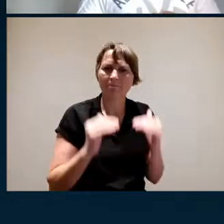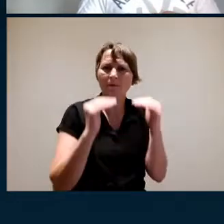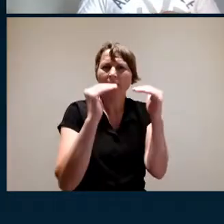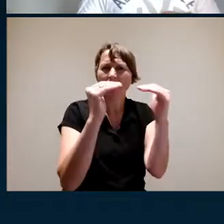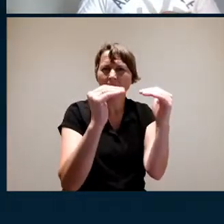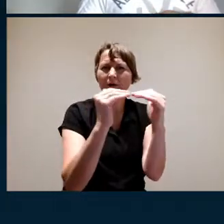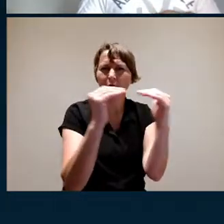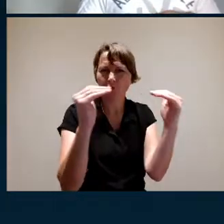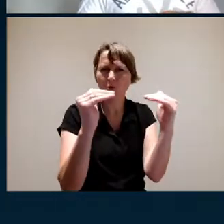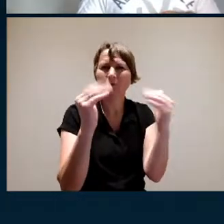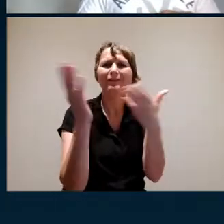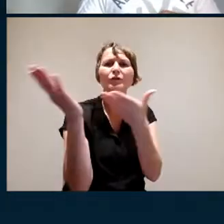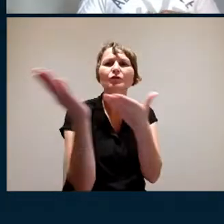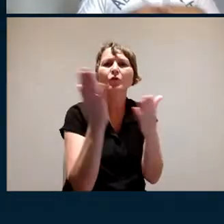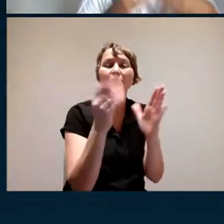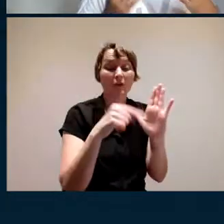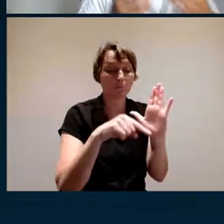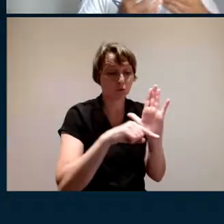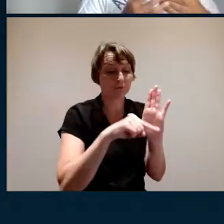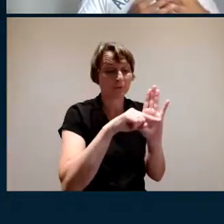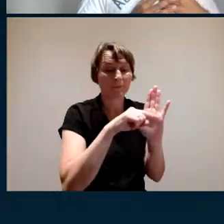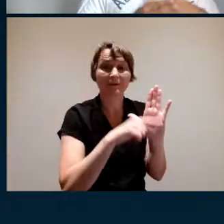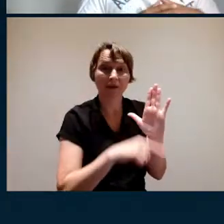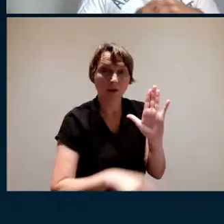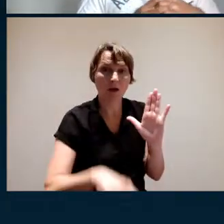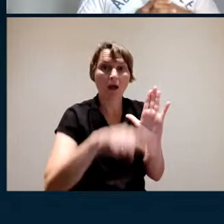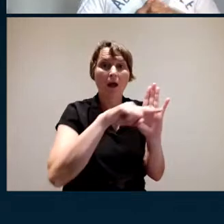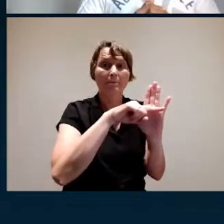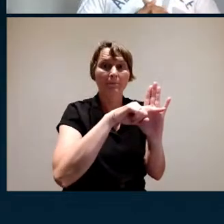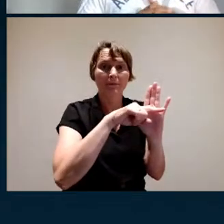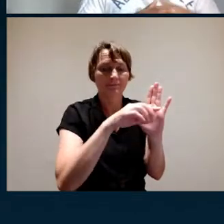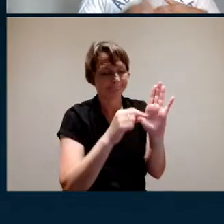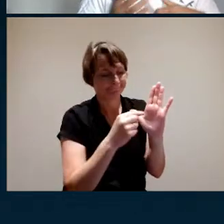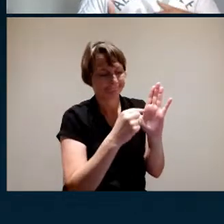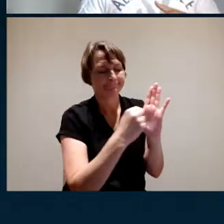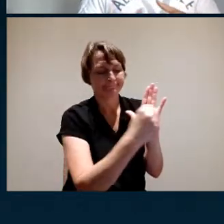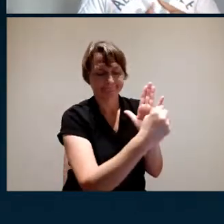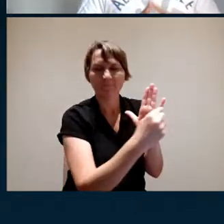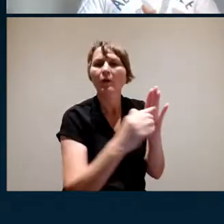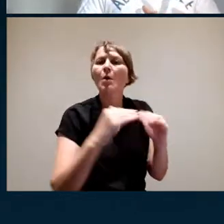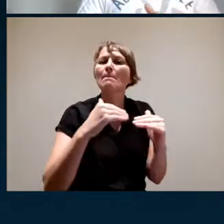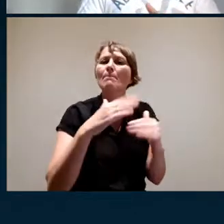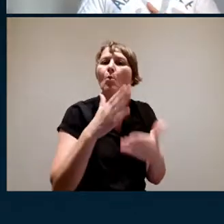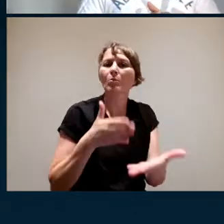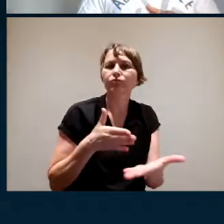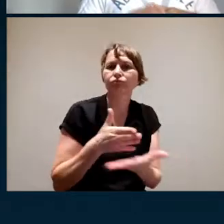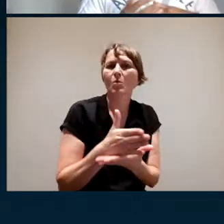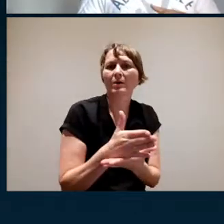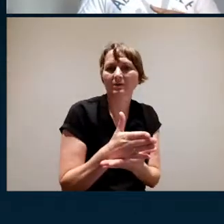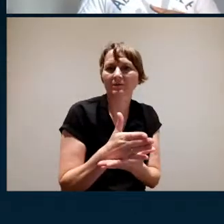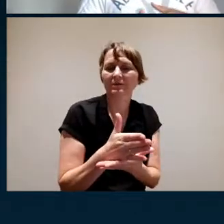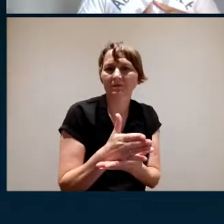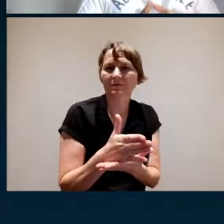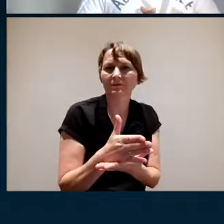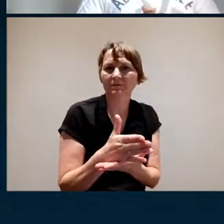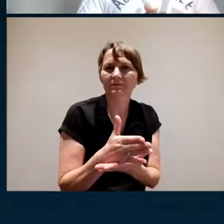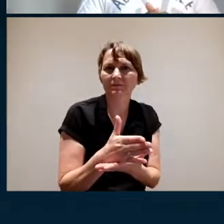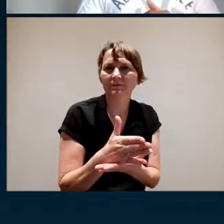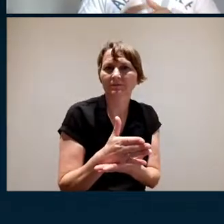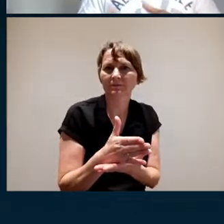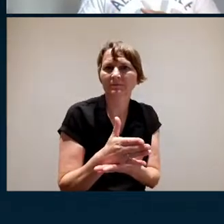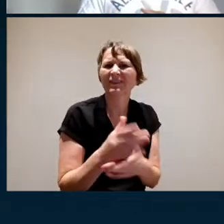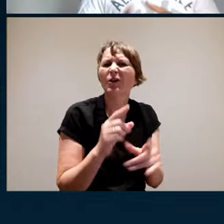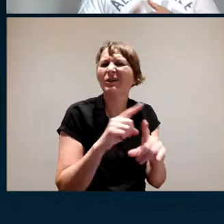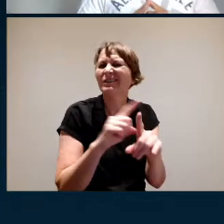service principle, which has more elevated rights to perform a virtual network deployment or AKS deployment